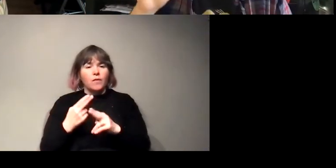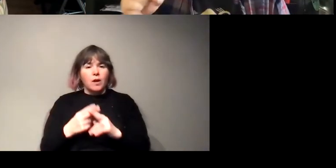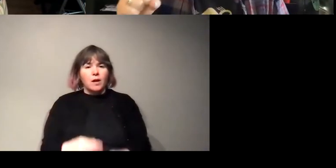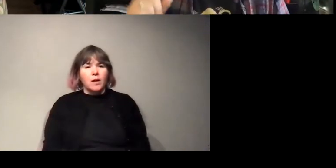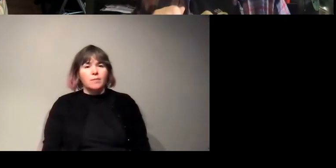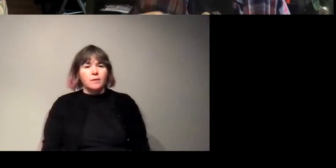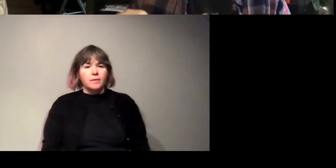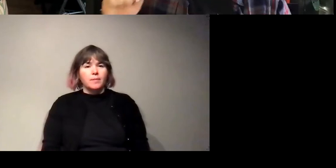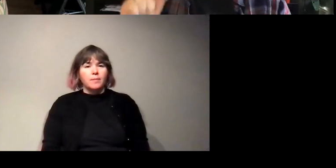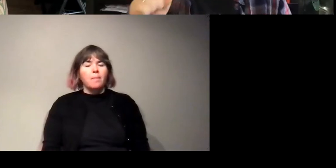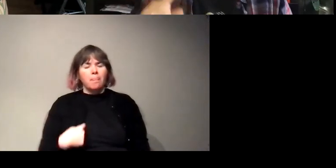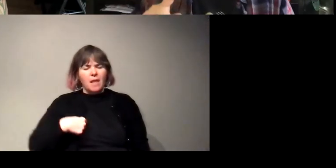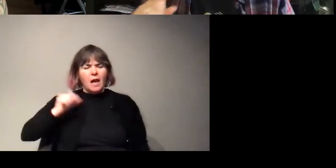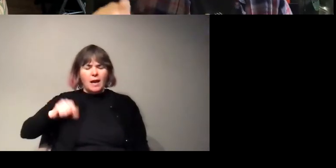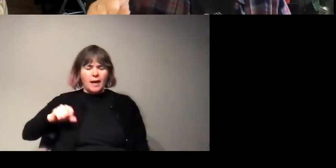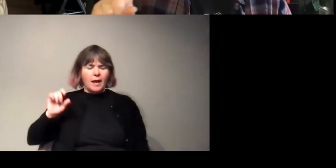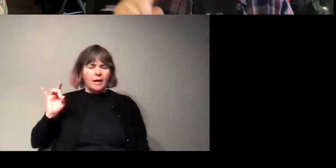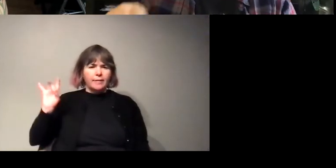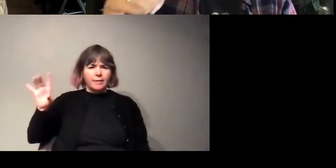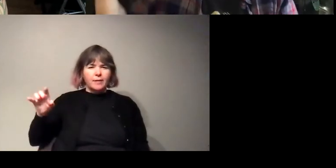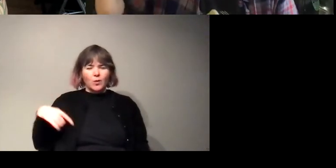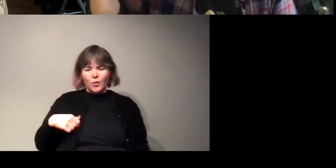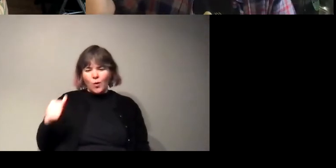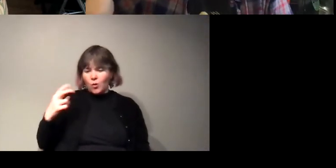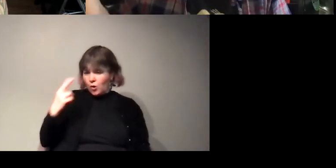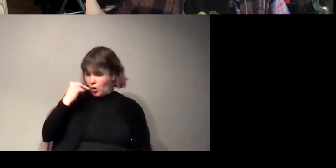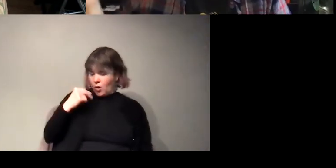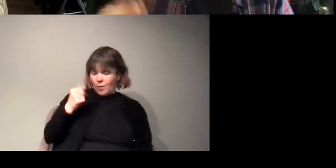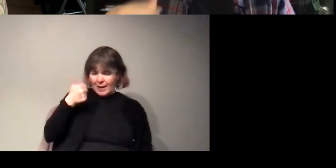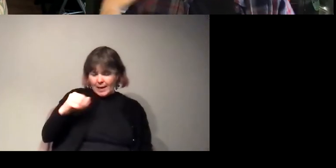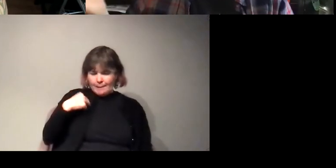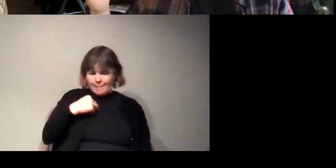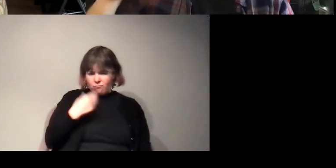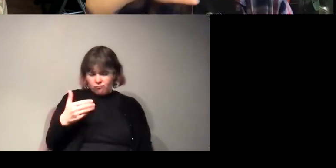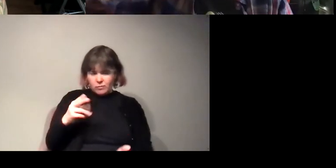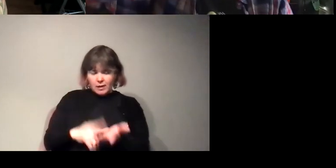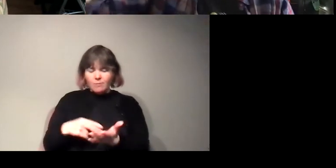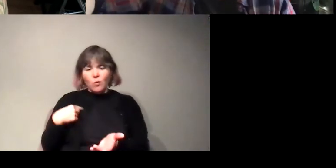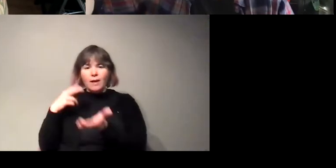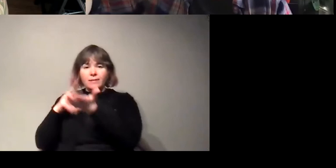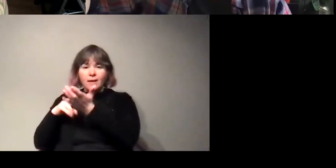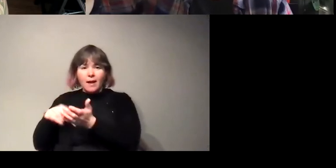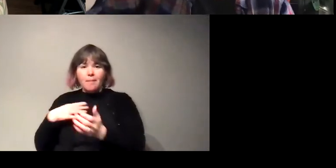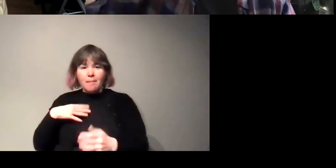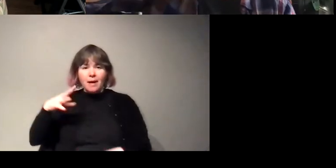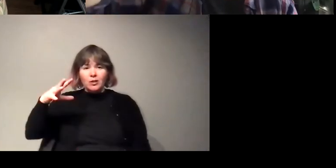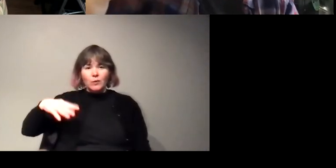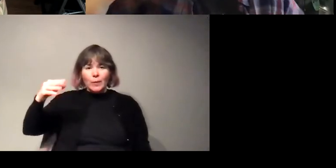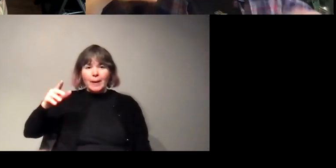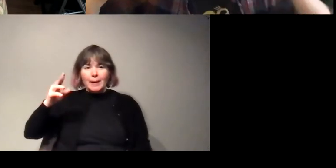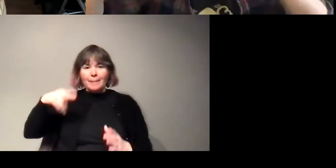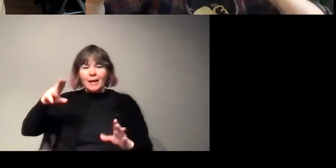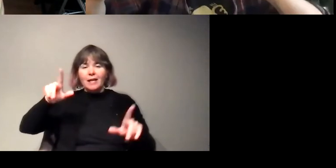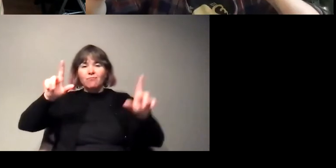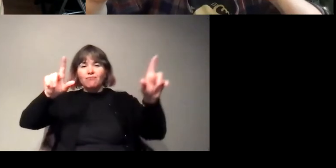like, I can do that, like, because no one's going to tell me no, because any member can just sign up. So I signed up, and my squid paintings were all